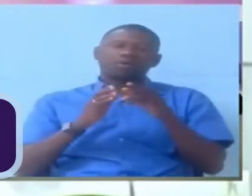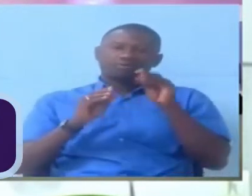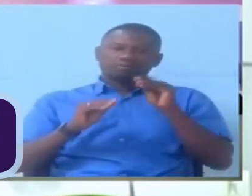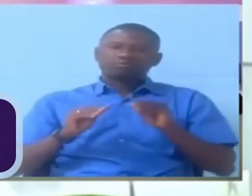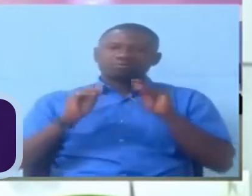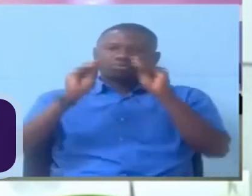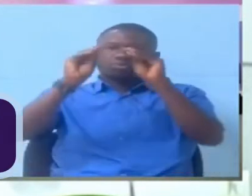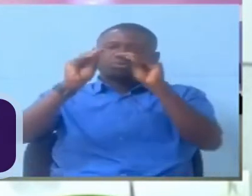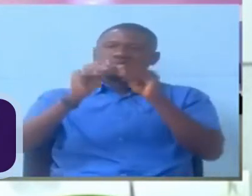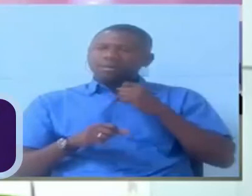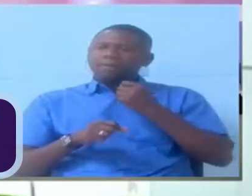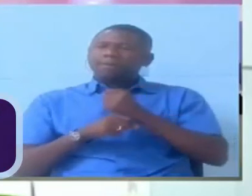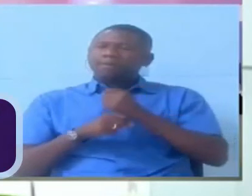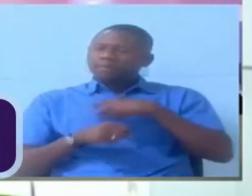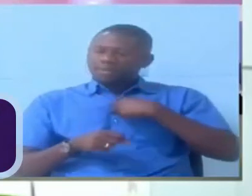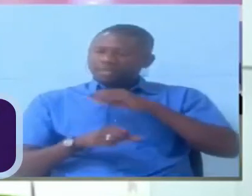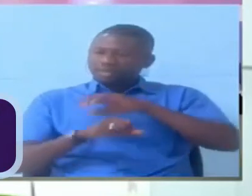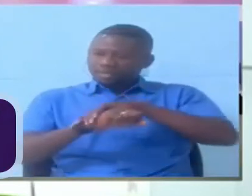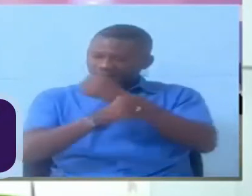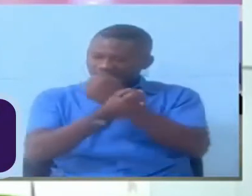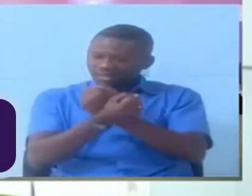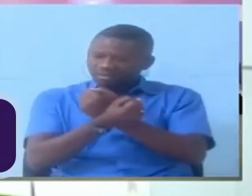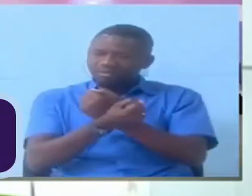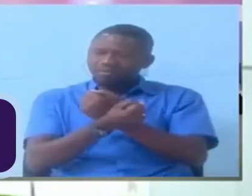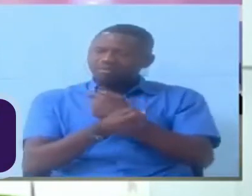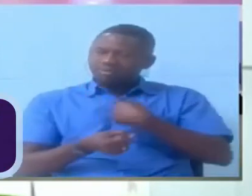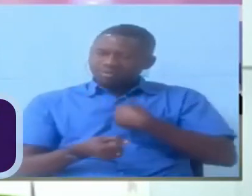people who are qualified for the positions they were given.